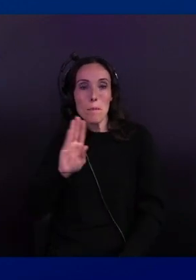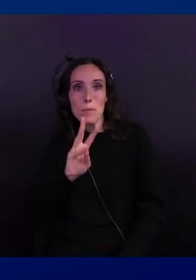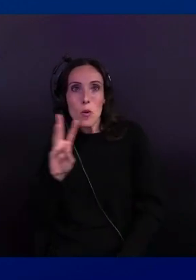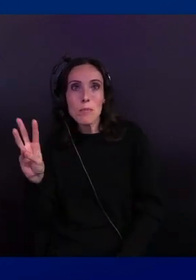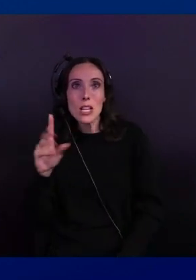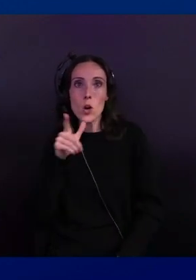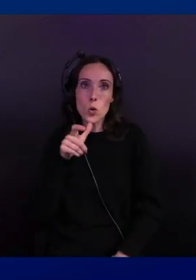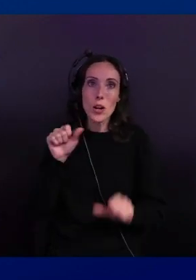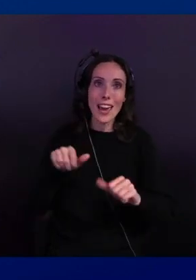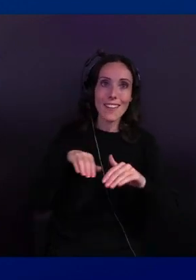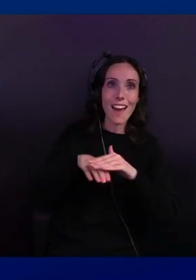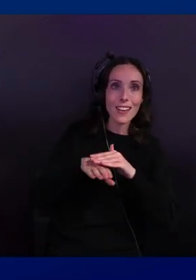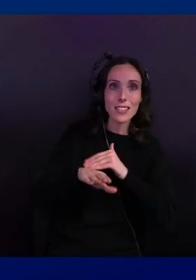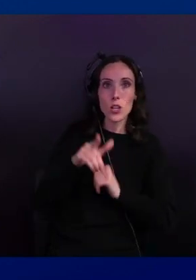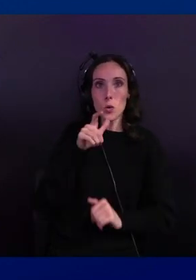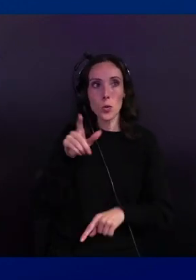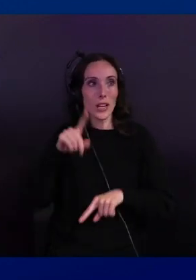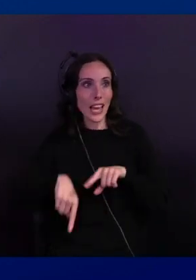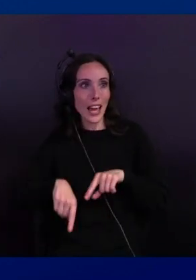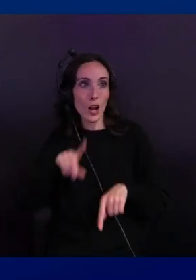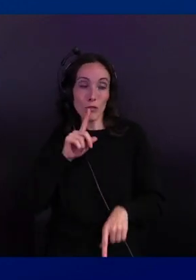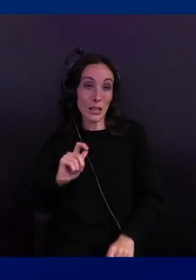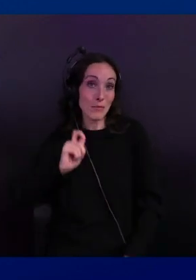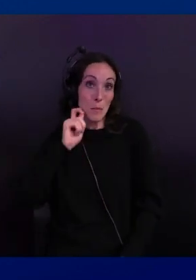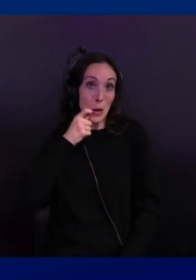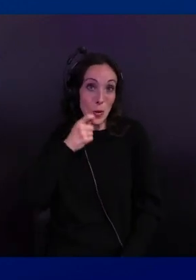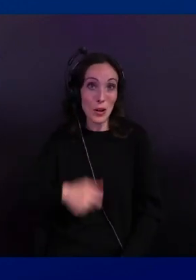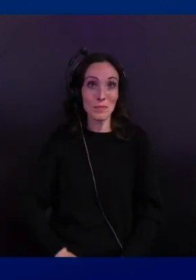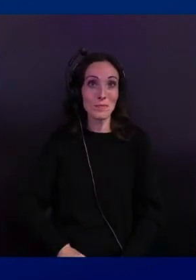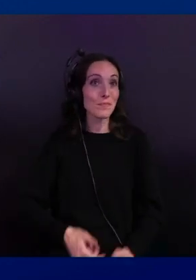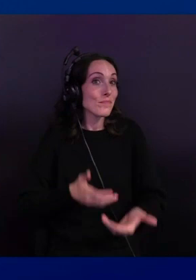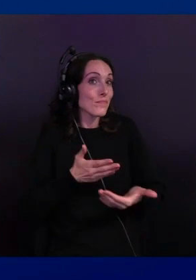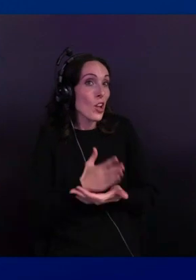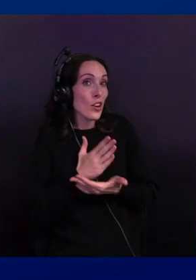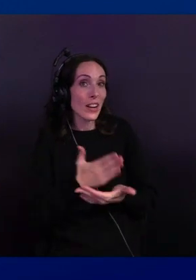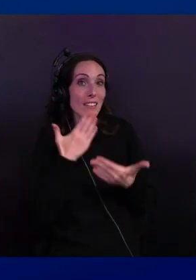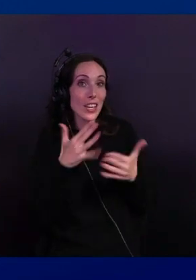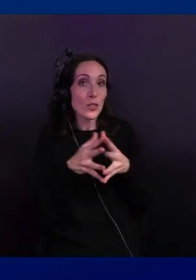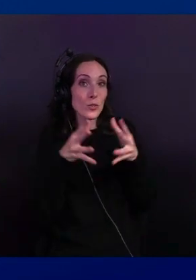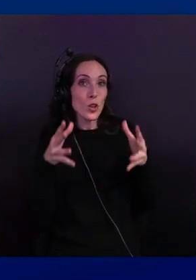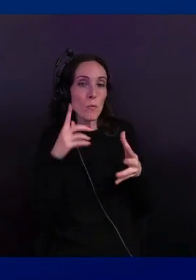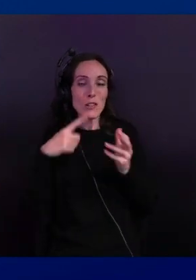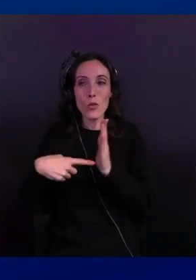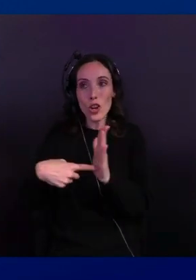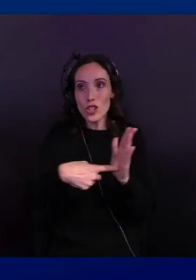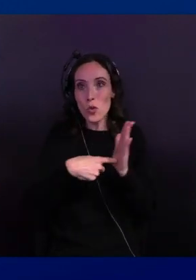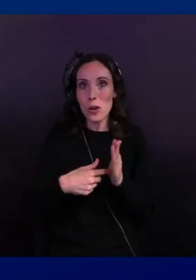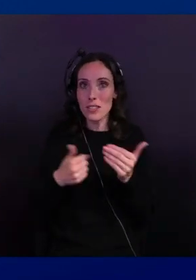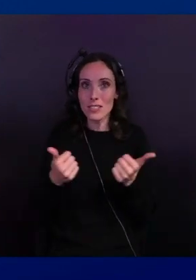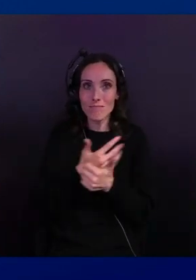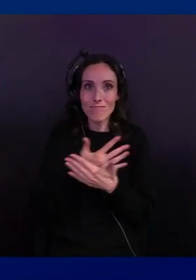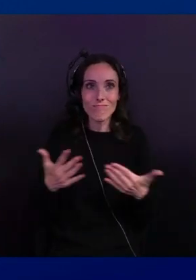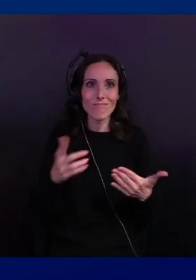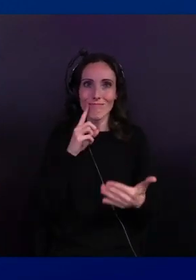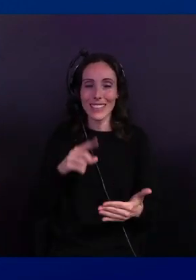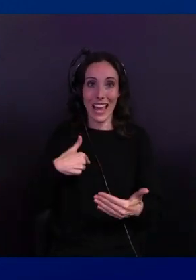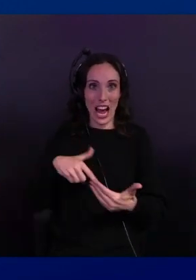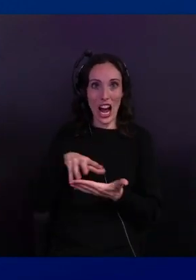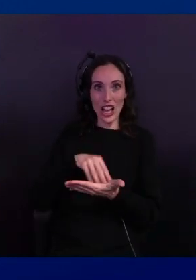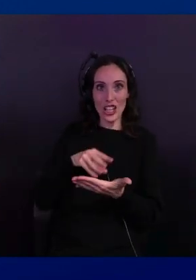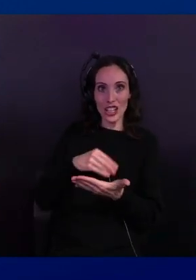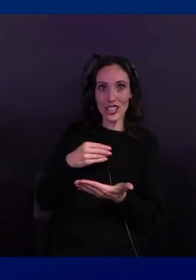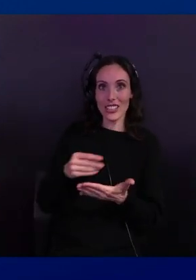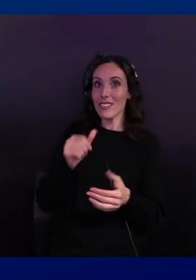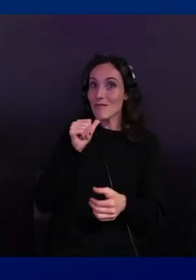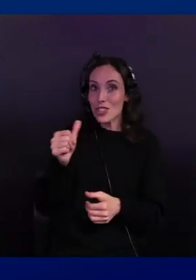access it, who cannot. I think it would be really cool. All right. Thank you so much for showing us all this awesome stuff. I know I learned a thing or two. And don't